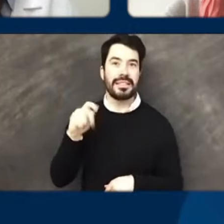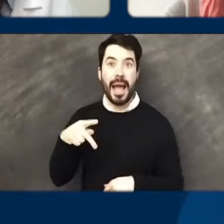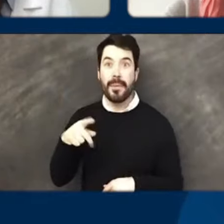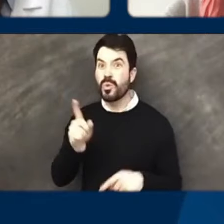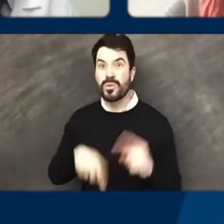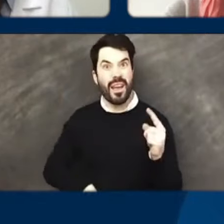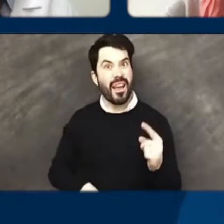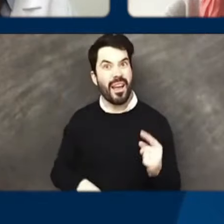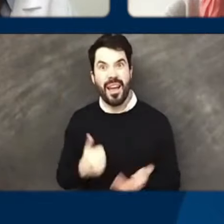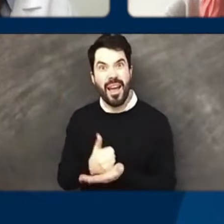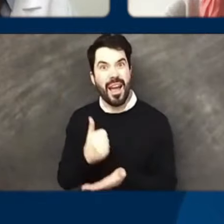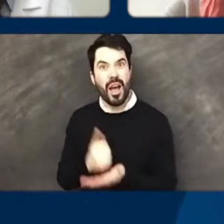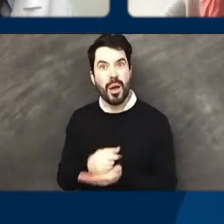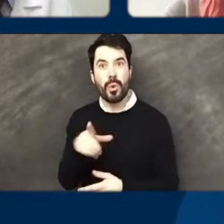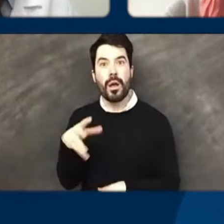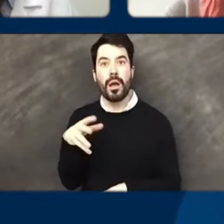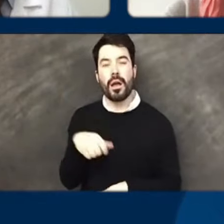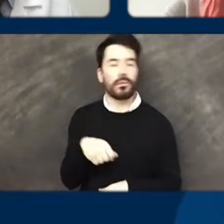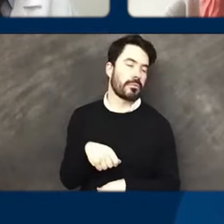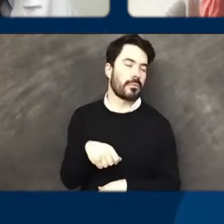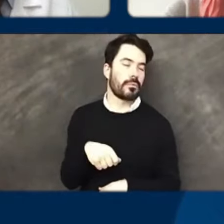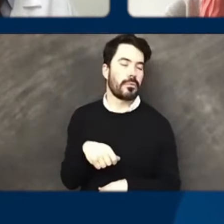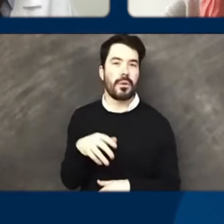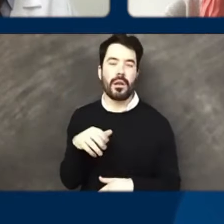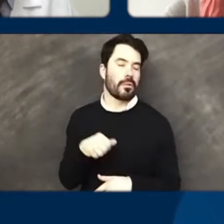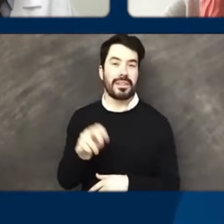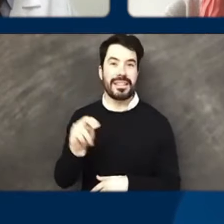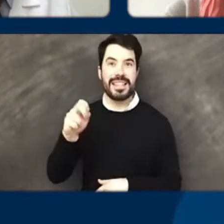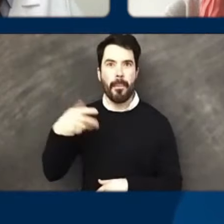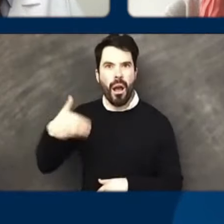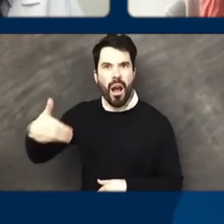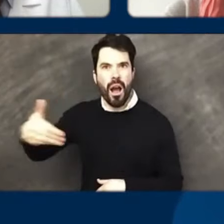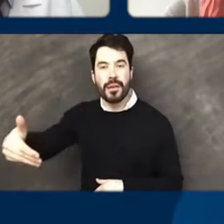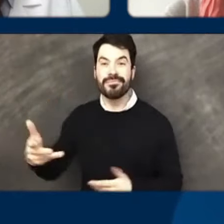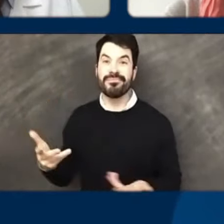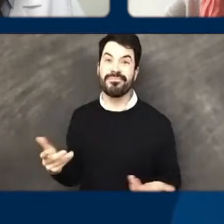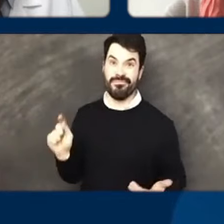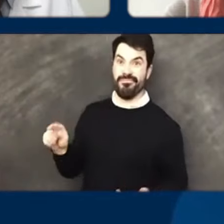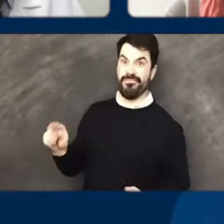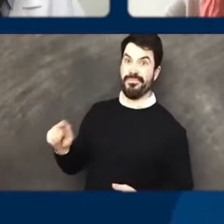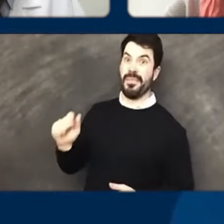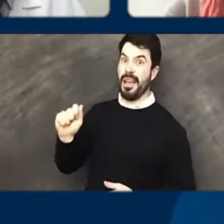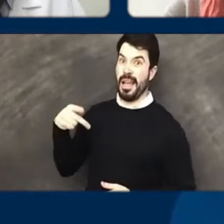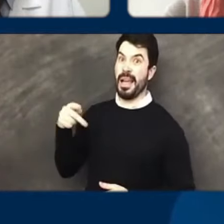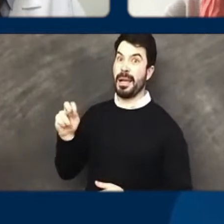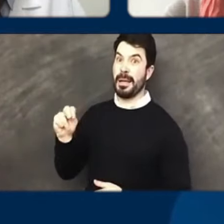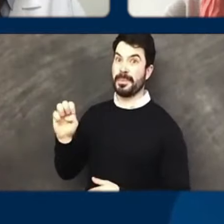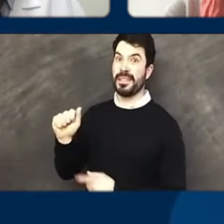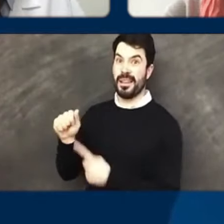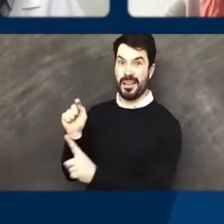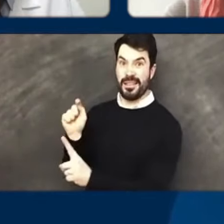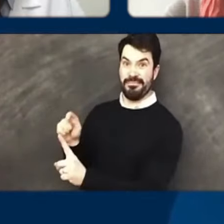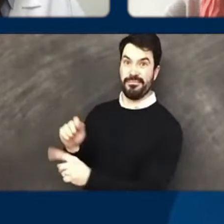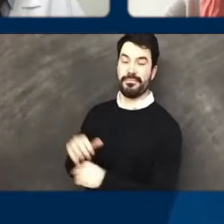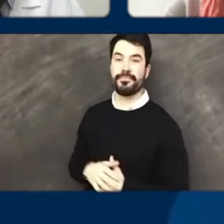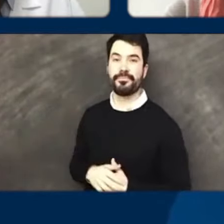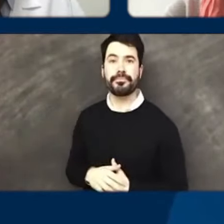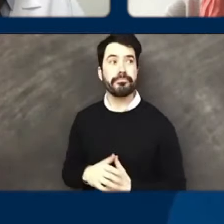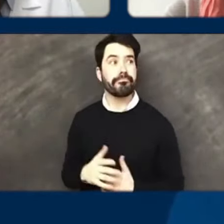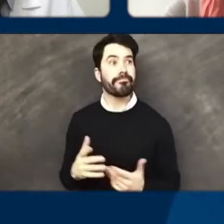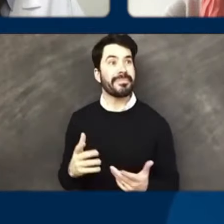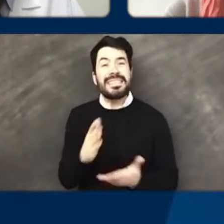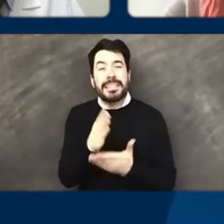So that's worth thinking about. Many people who have high blood pressure that's difficult to treat simply require